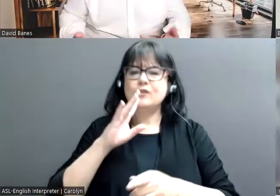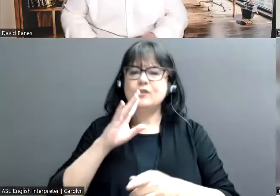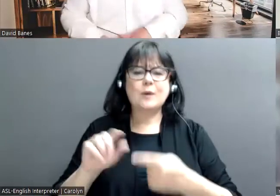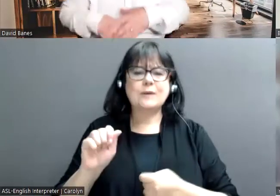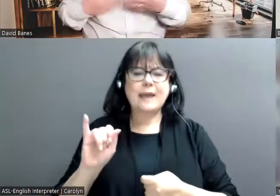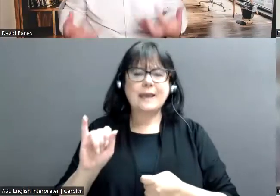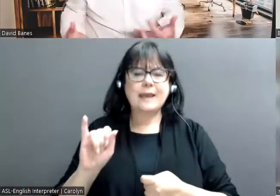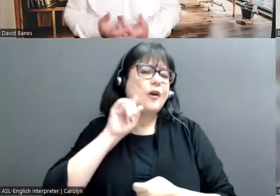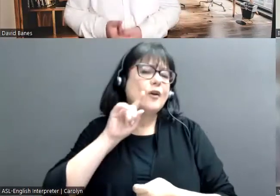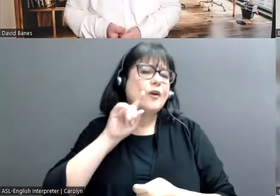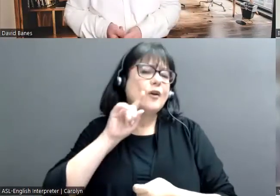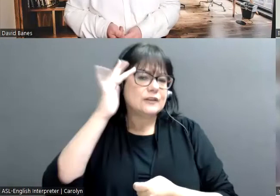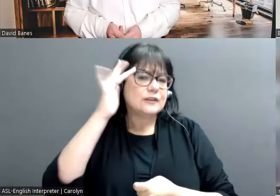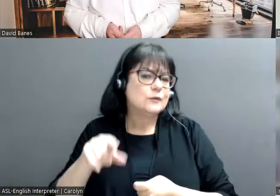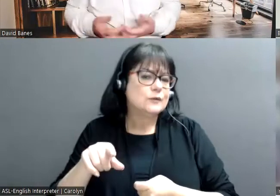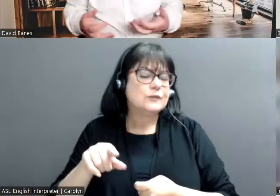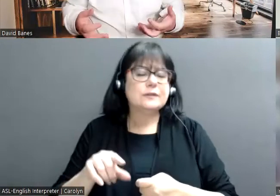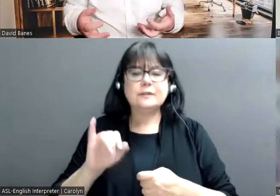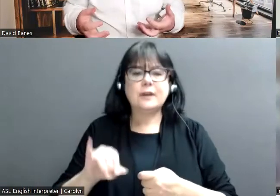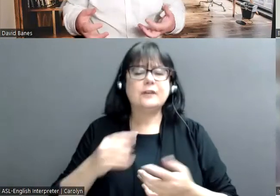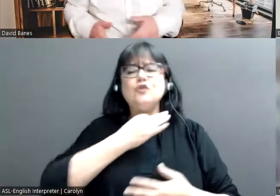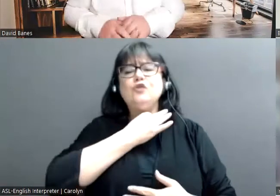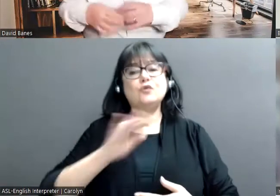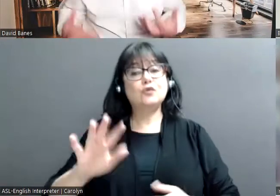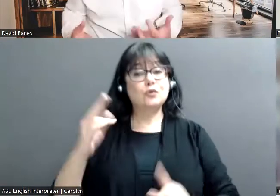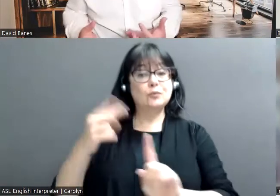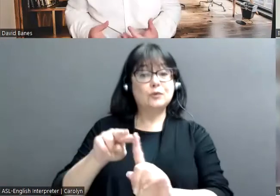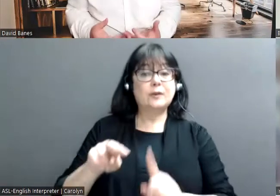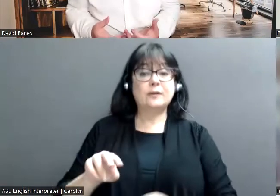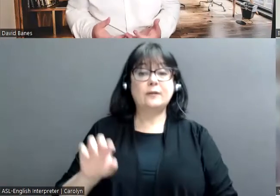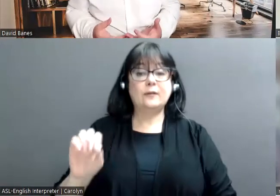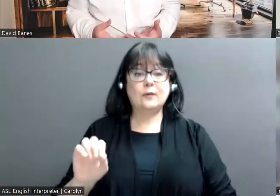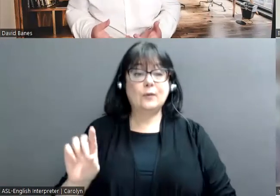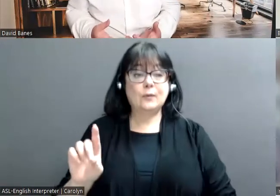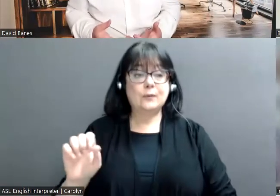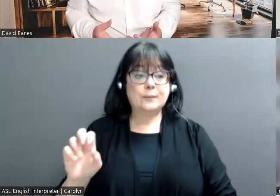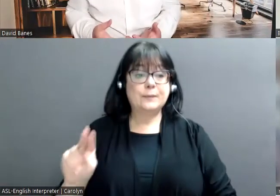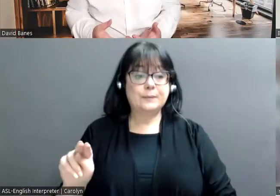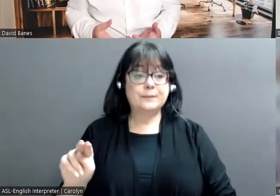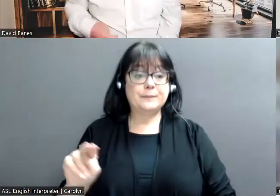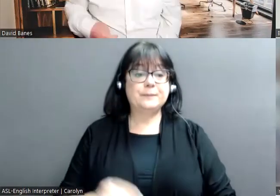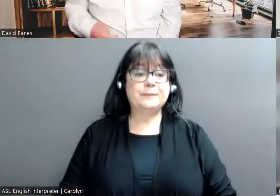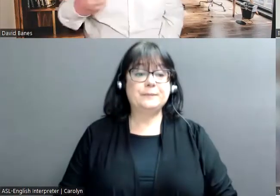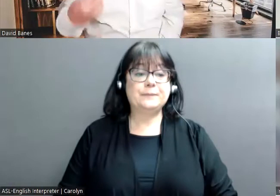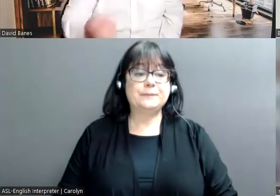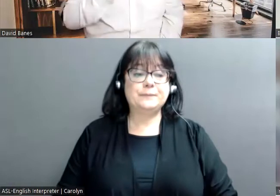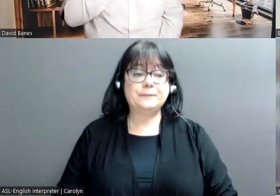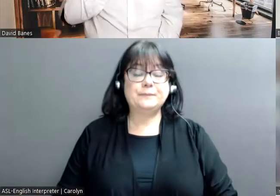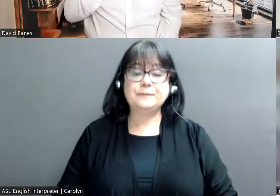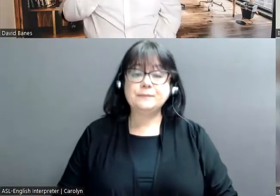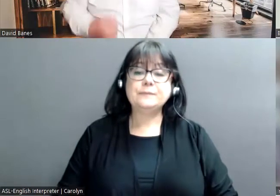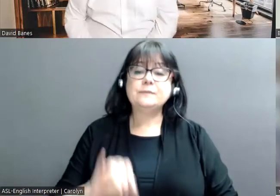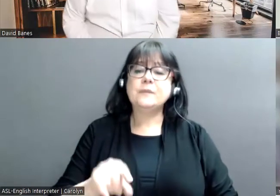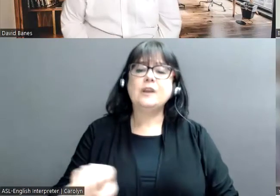point of view and the point of people working with ODEN, what are some of the broad assistive technology trends that you've seen